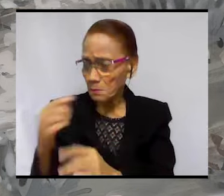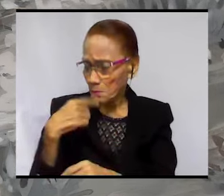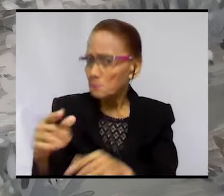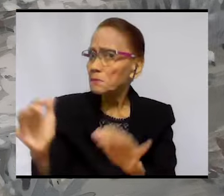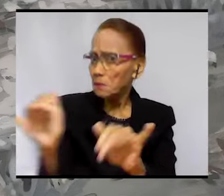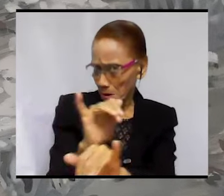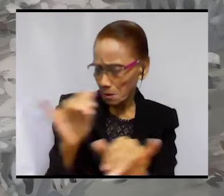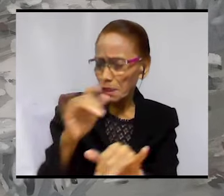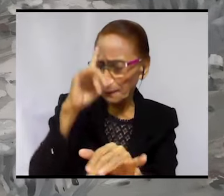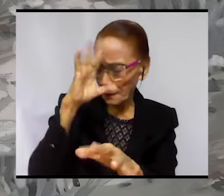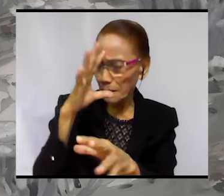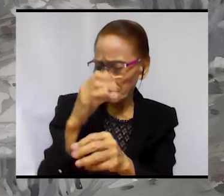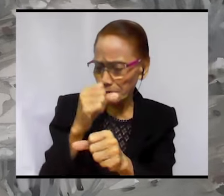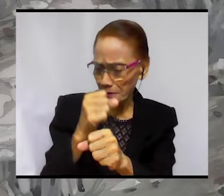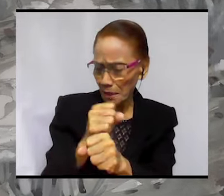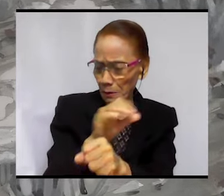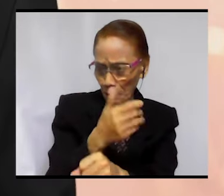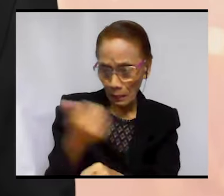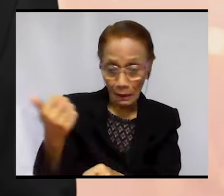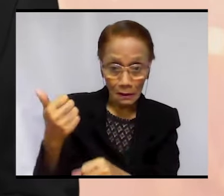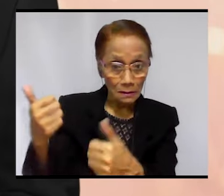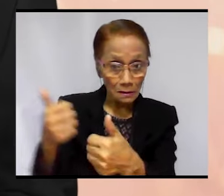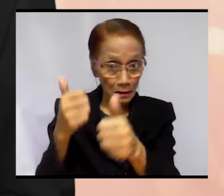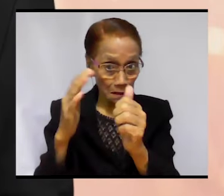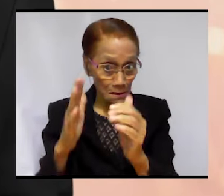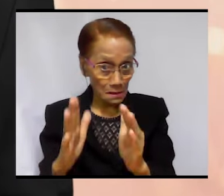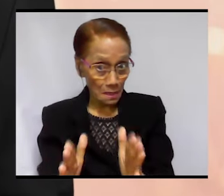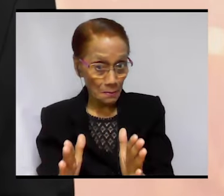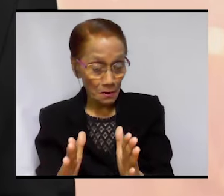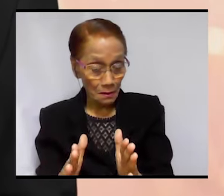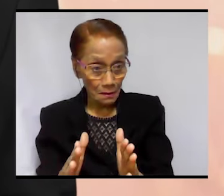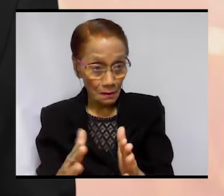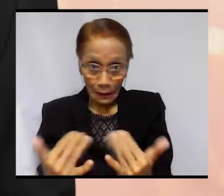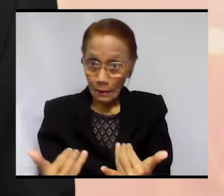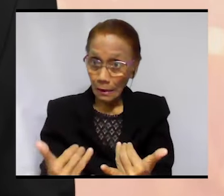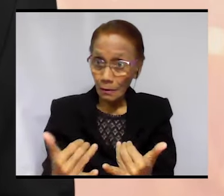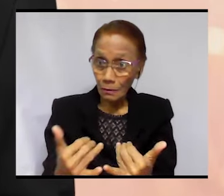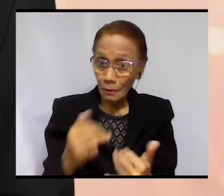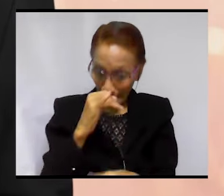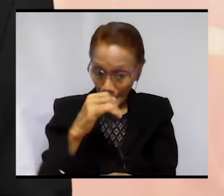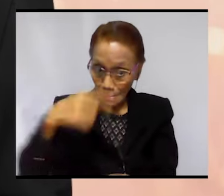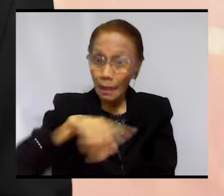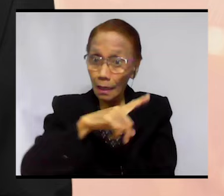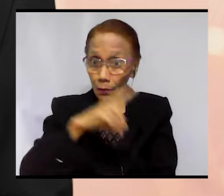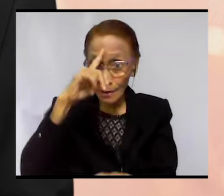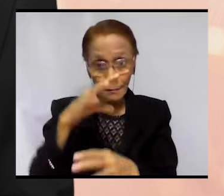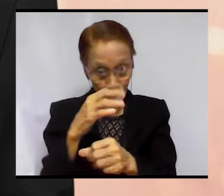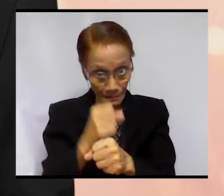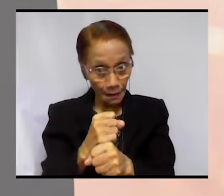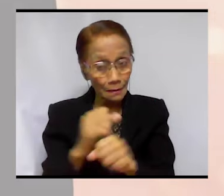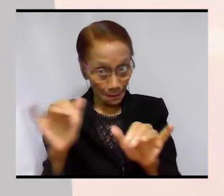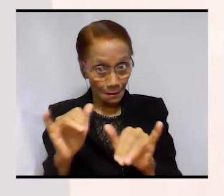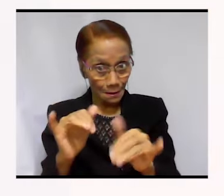faith in His disciples. Is our faith like that of Jesus's?